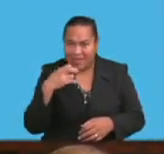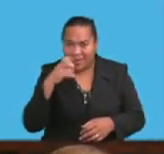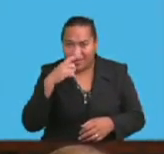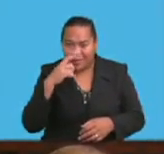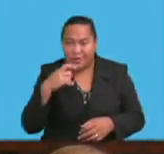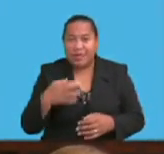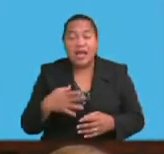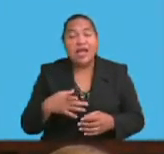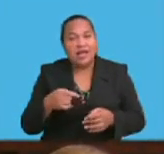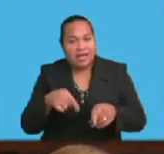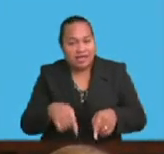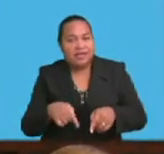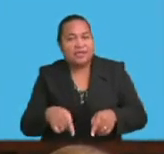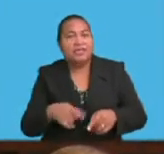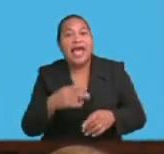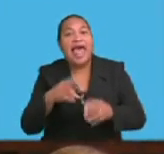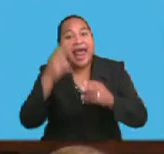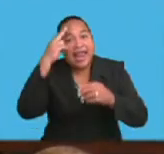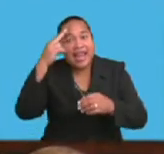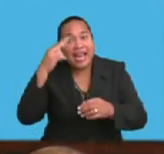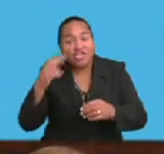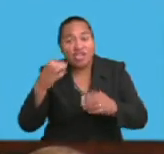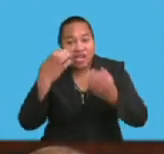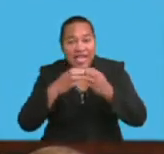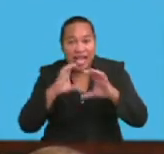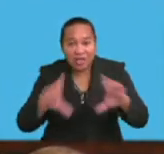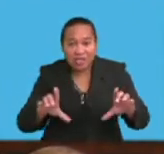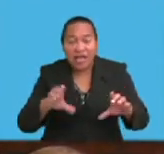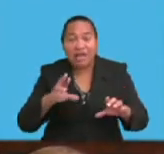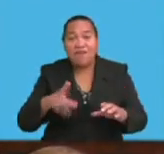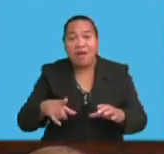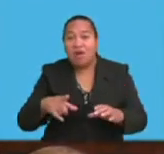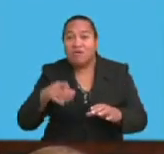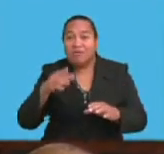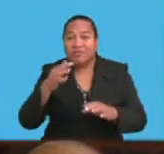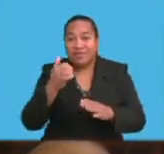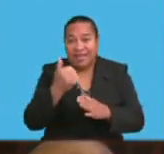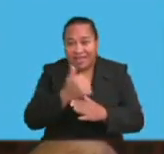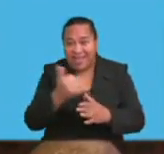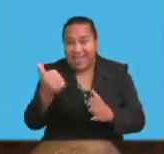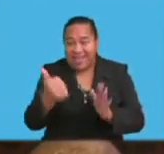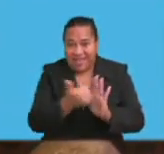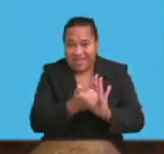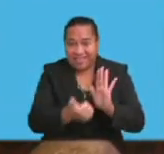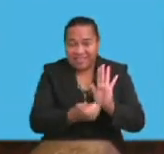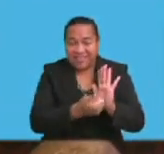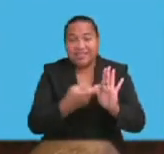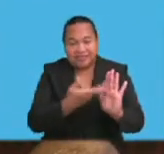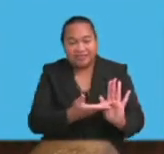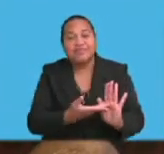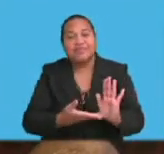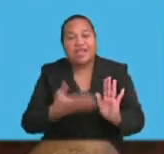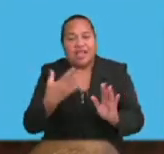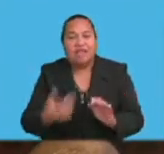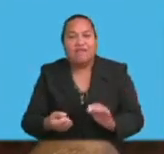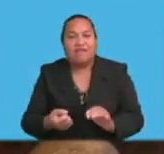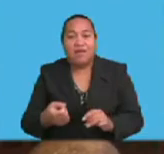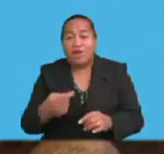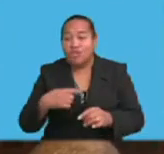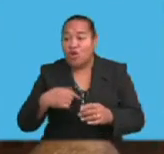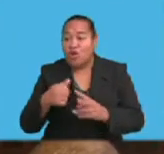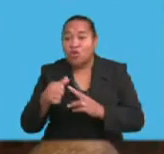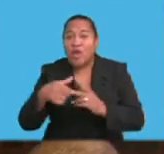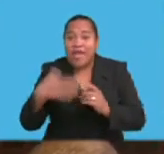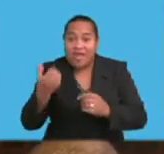National Council of Older Persons Act of 2013, Madam Speaker. And of course, this has been boosted by our 5-year